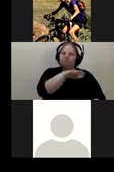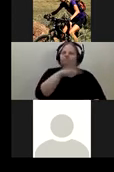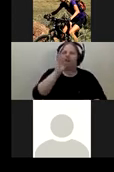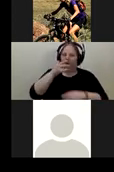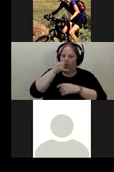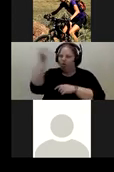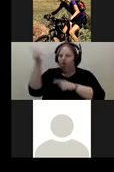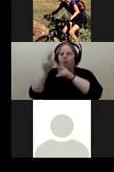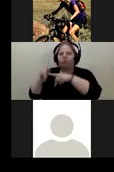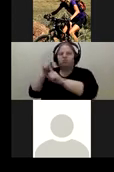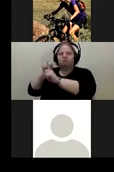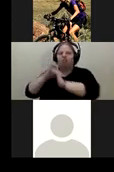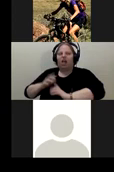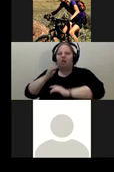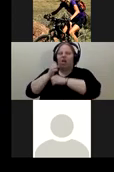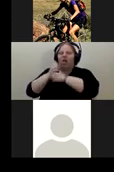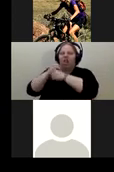and swear at one of my clients?